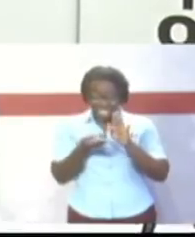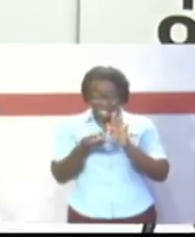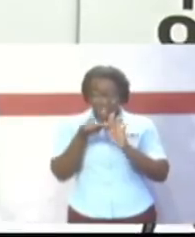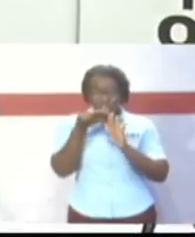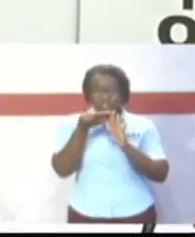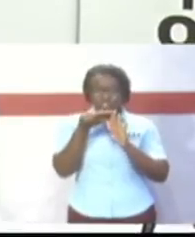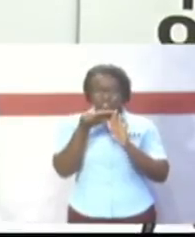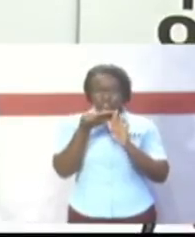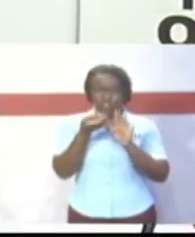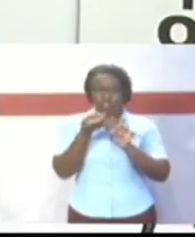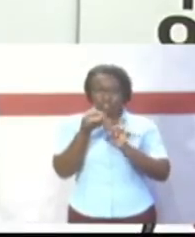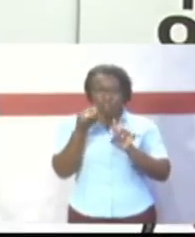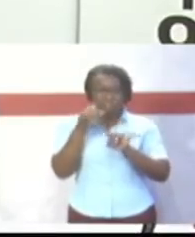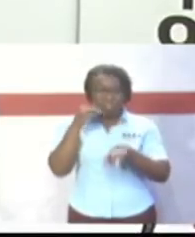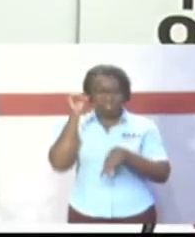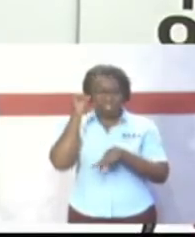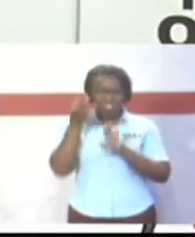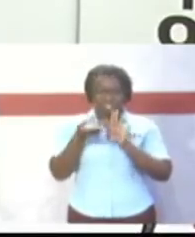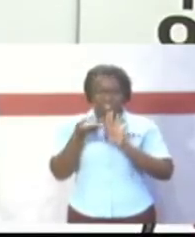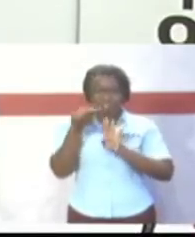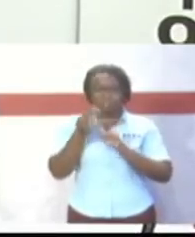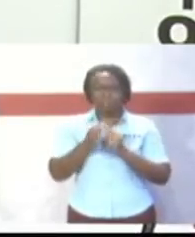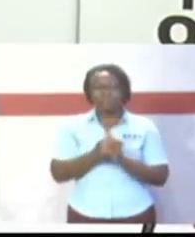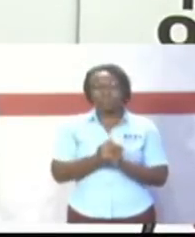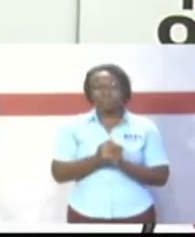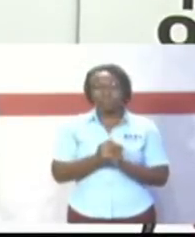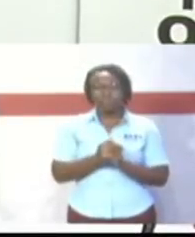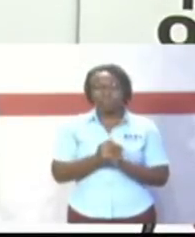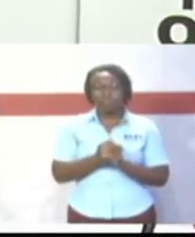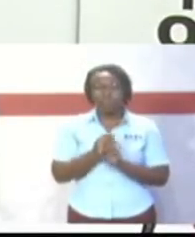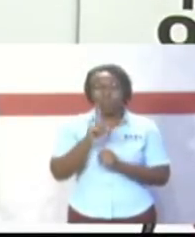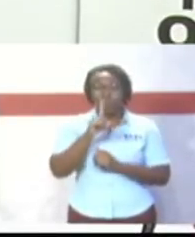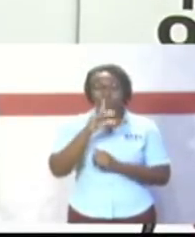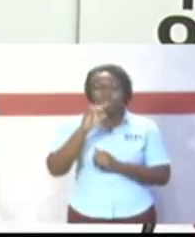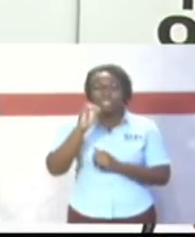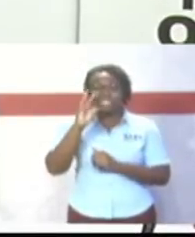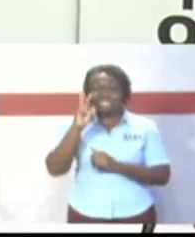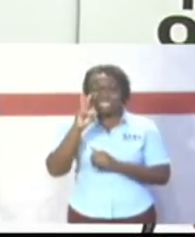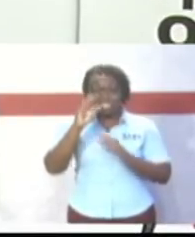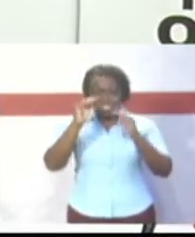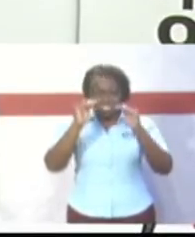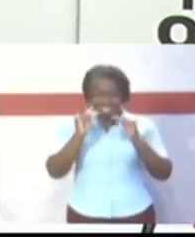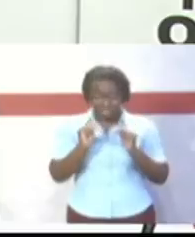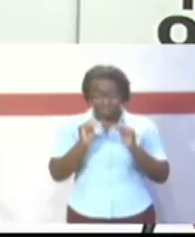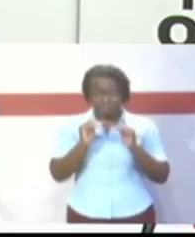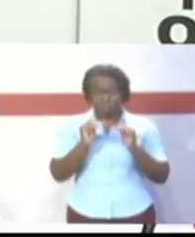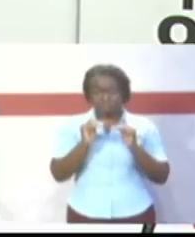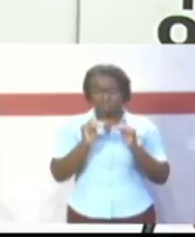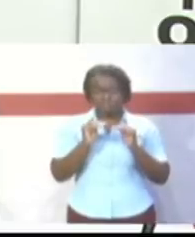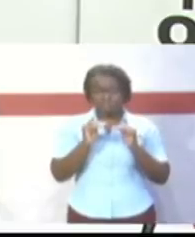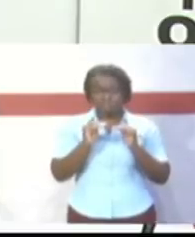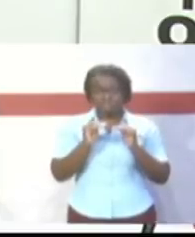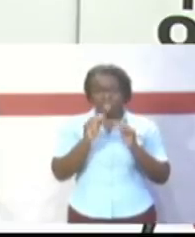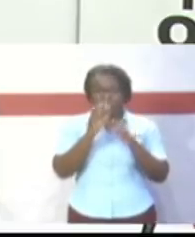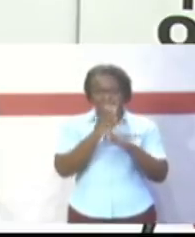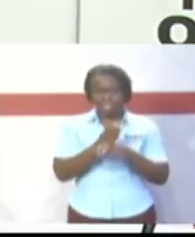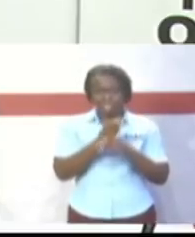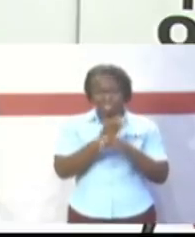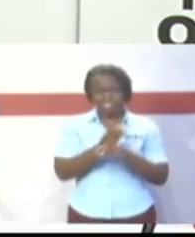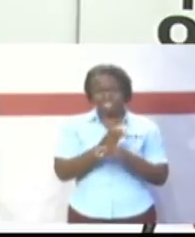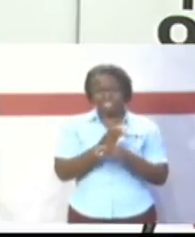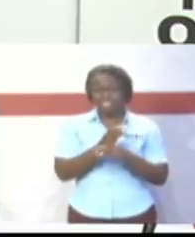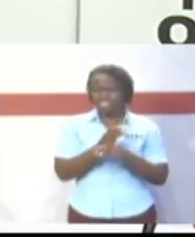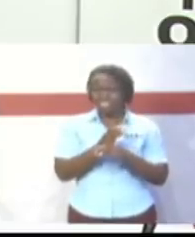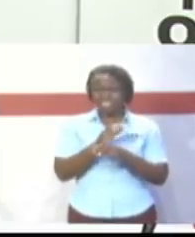the hospitals in the parallel healthcare system, and 106 in our step-down facilities. This is the